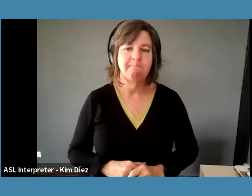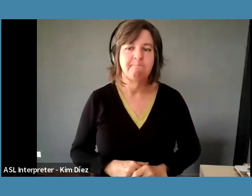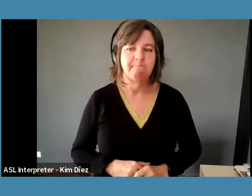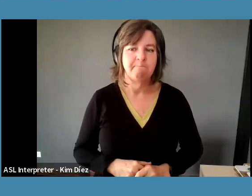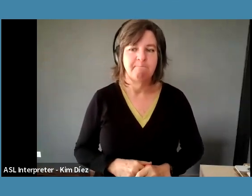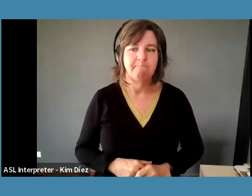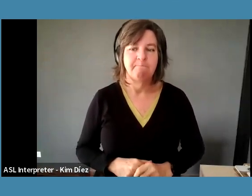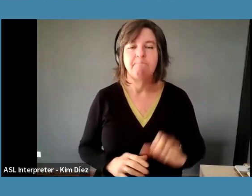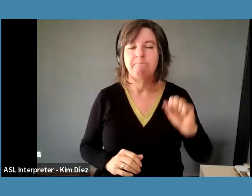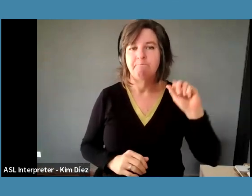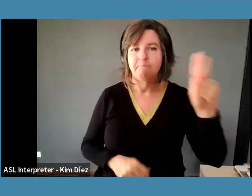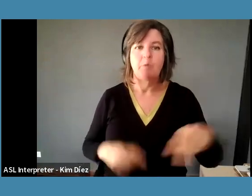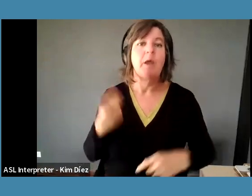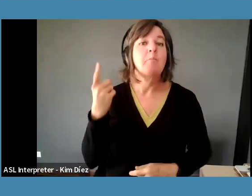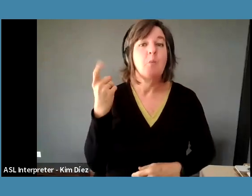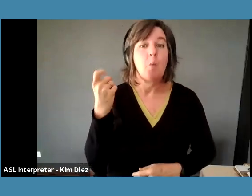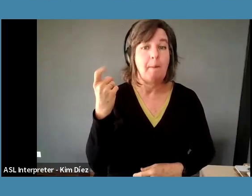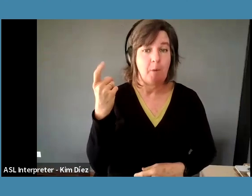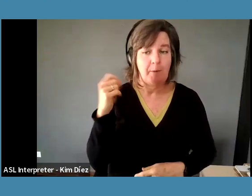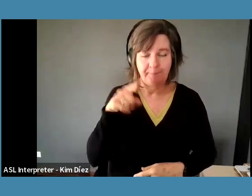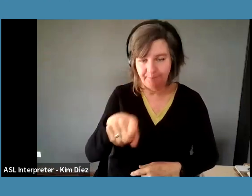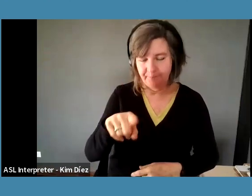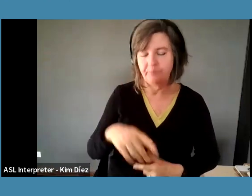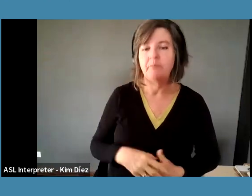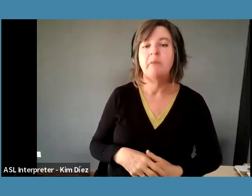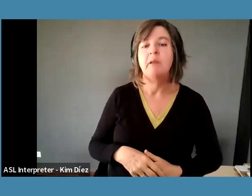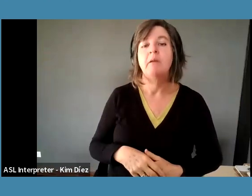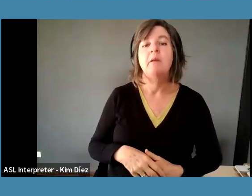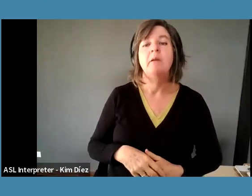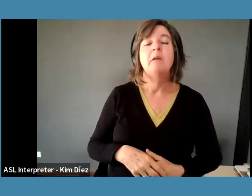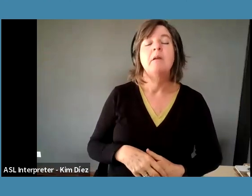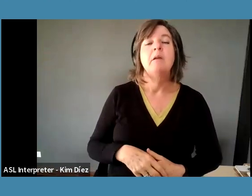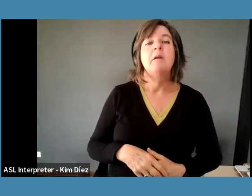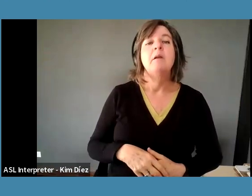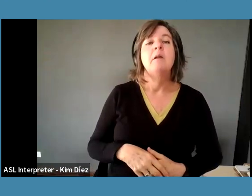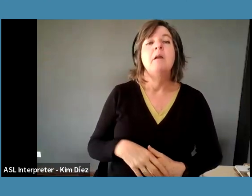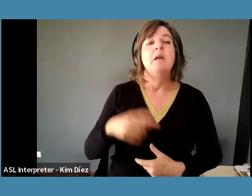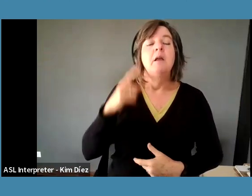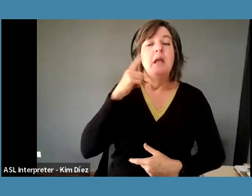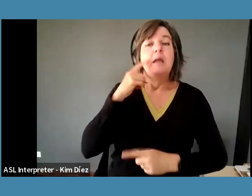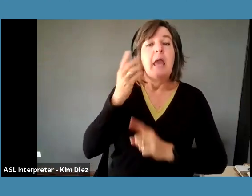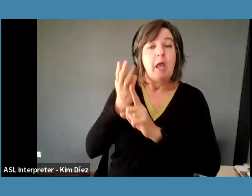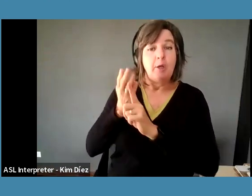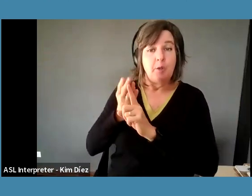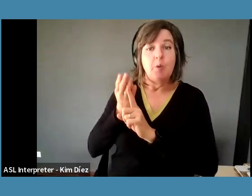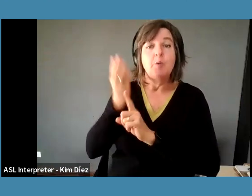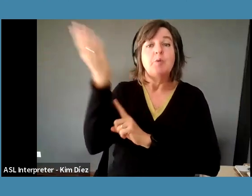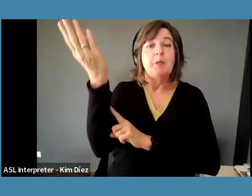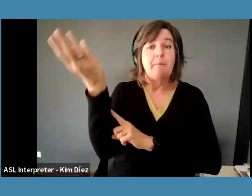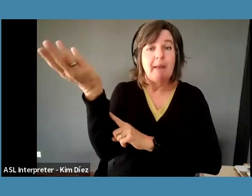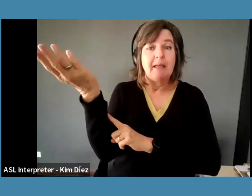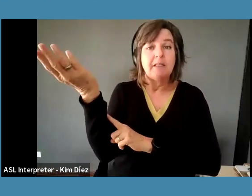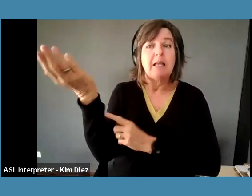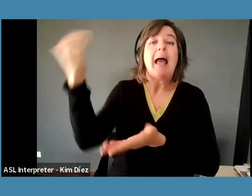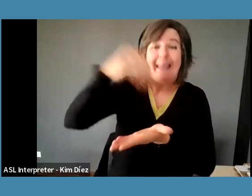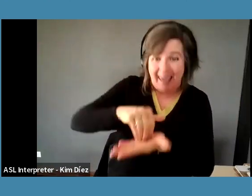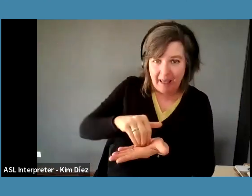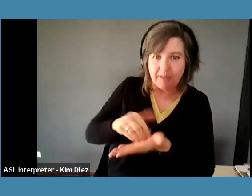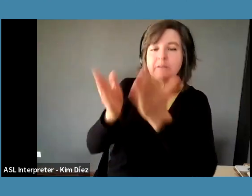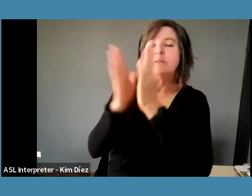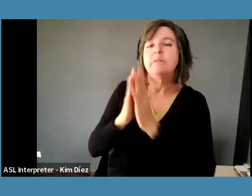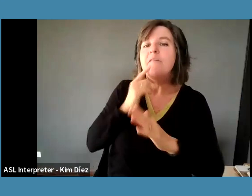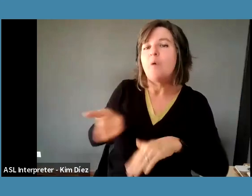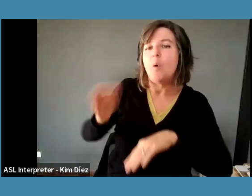Okay, I have one more. Can you resubmit a request for an increase in services after the hearing with